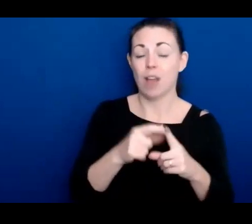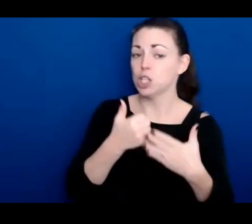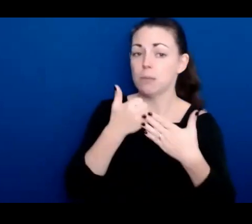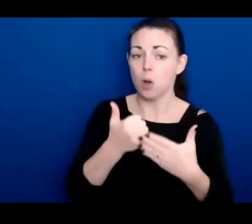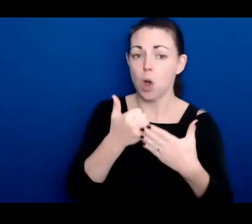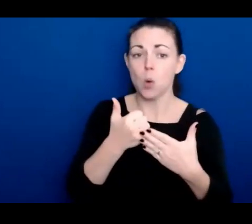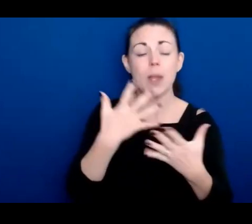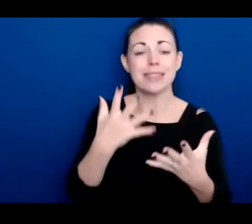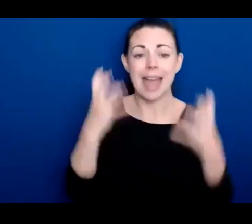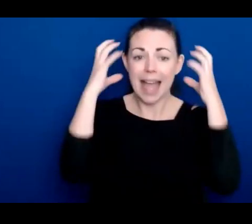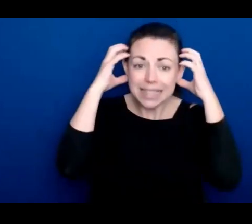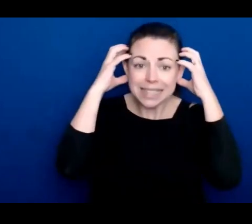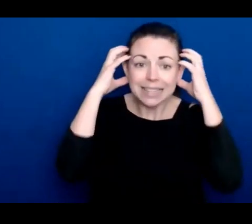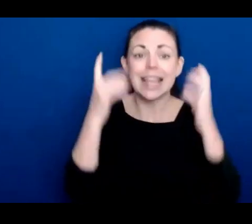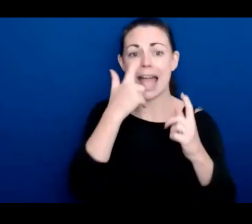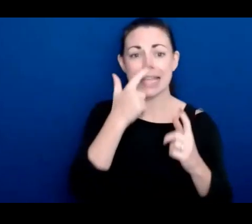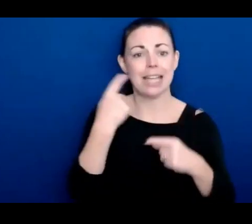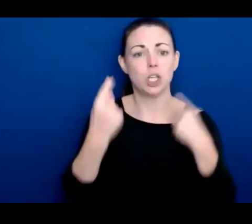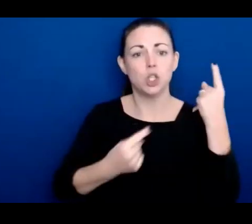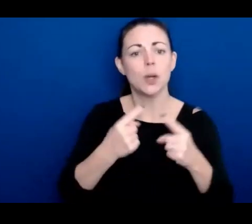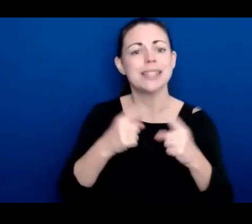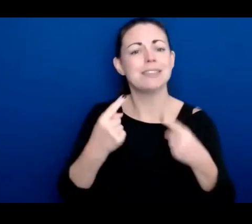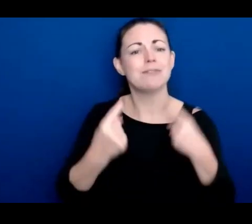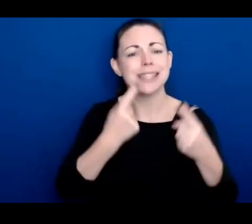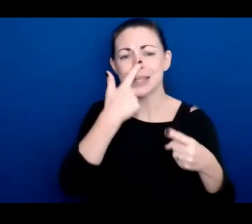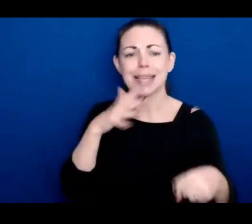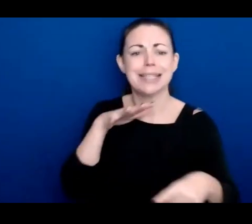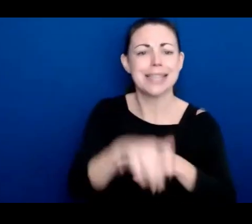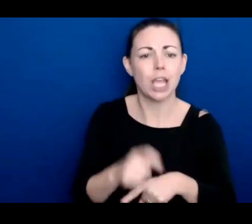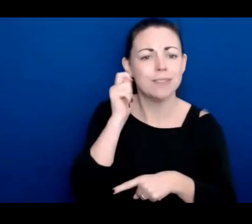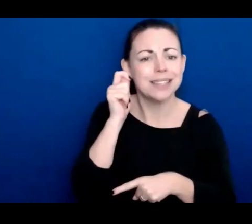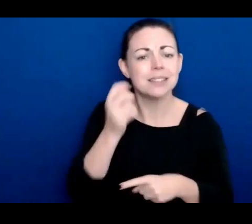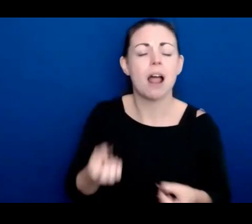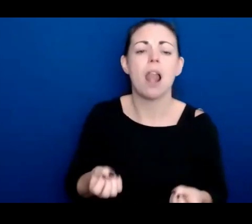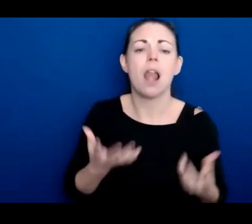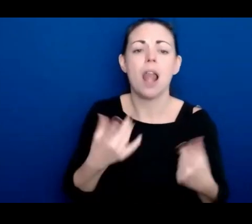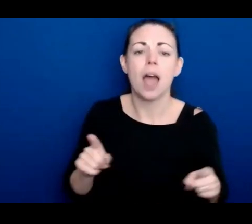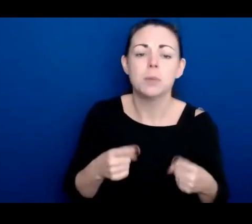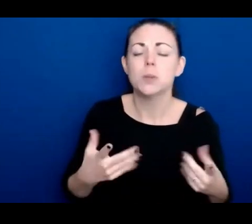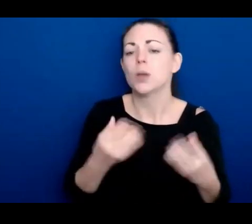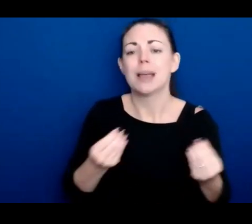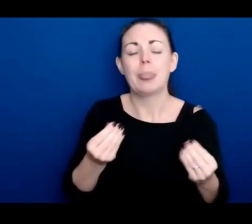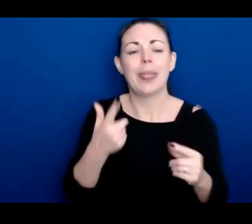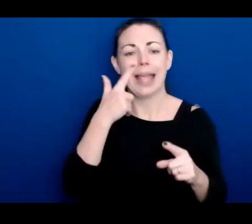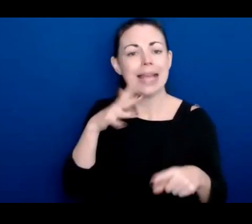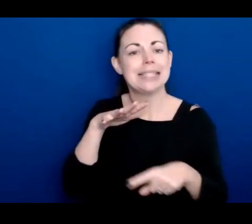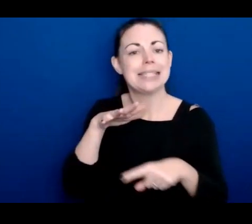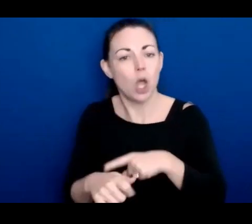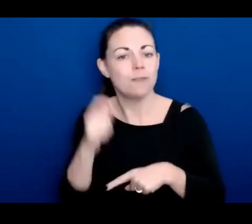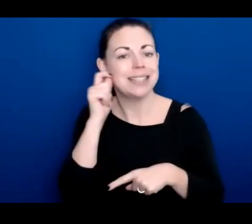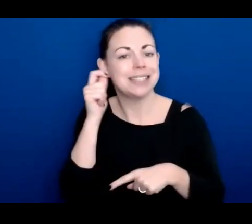the noises. So the different sounds I mentioned earlier, some like music being played, just to take the mind off the sound being